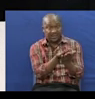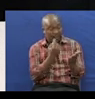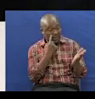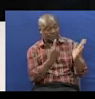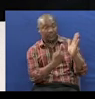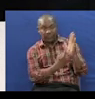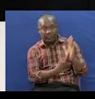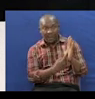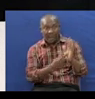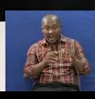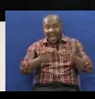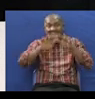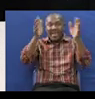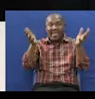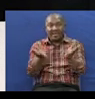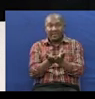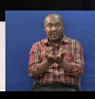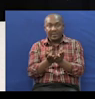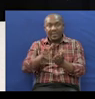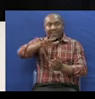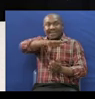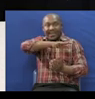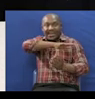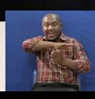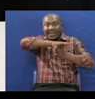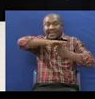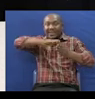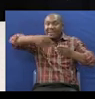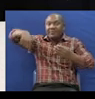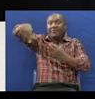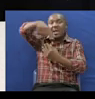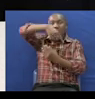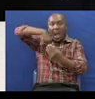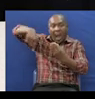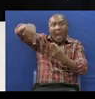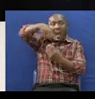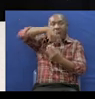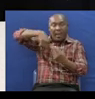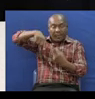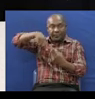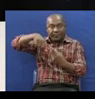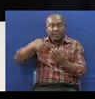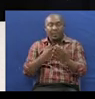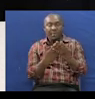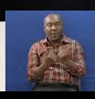fact? The evidences that prove that our Earth is a